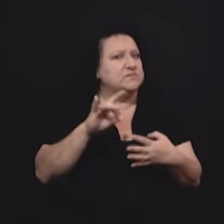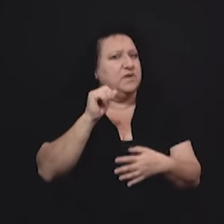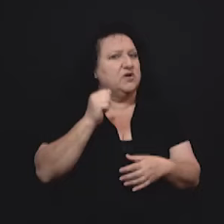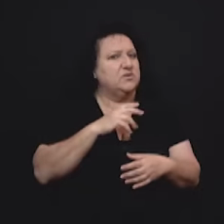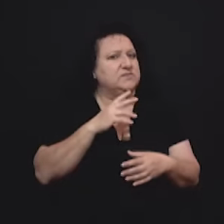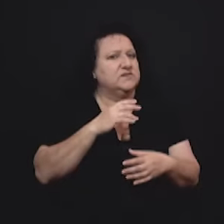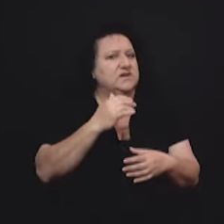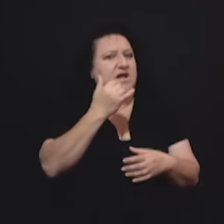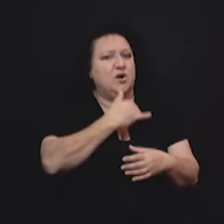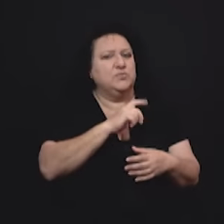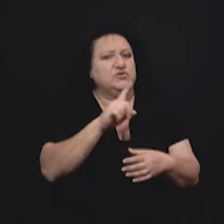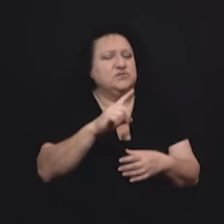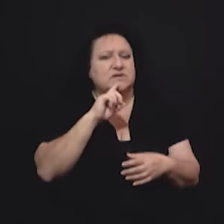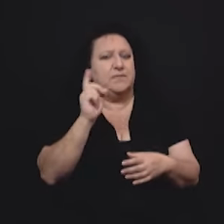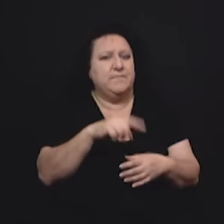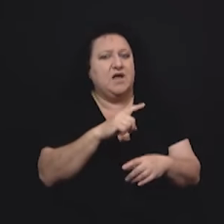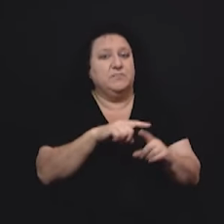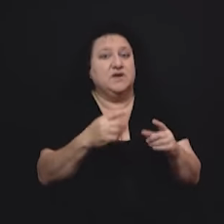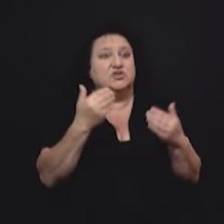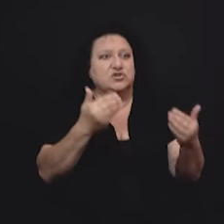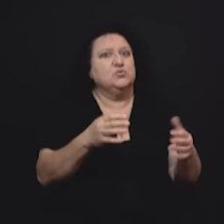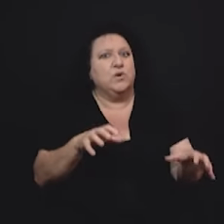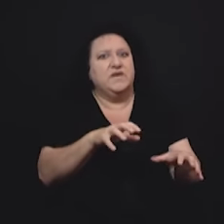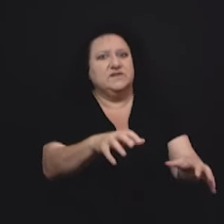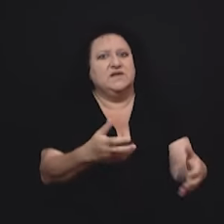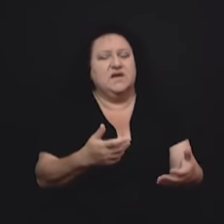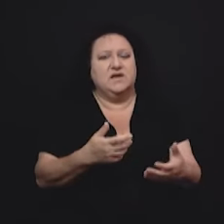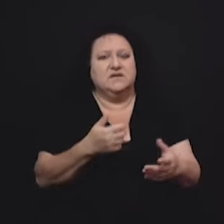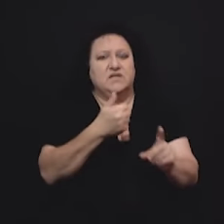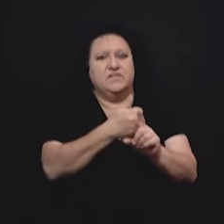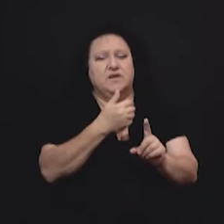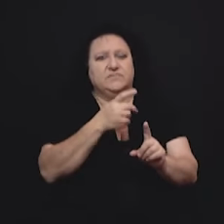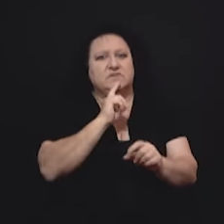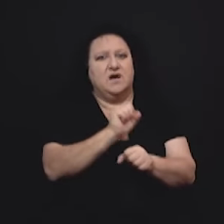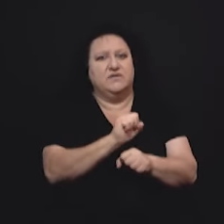do it. It was simply what they did, who they were.